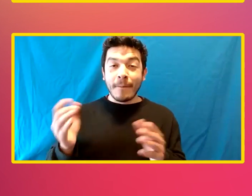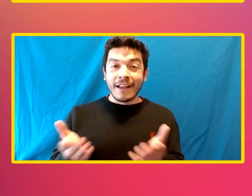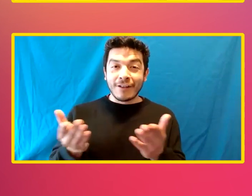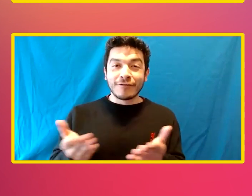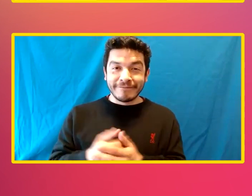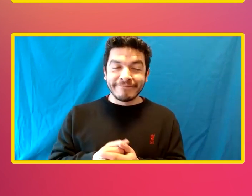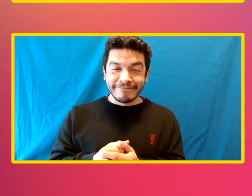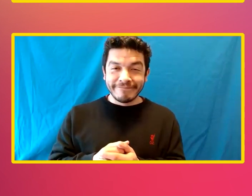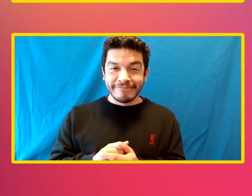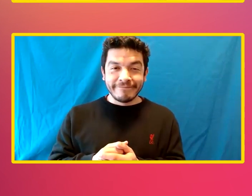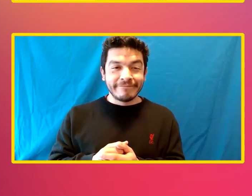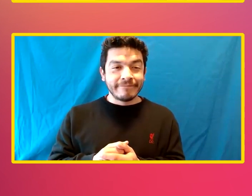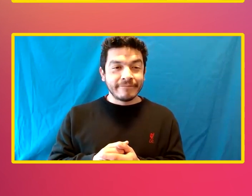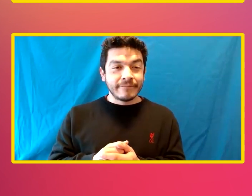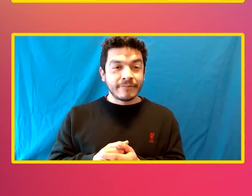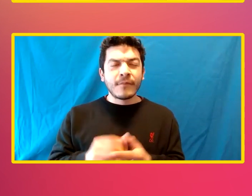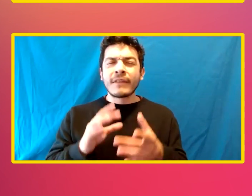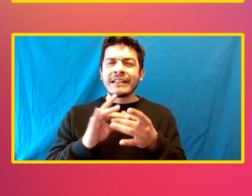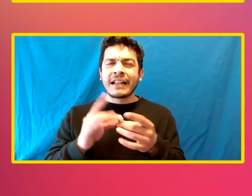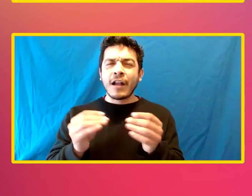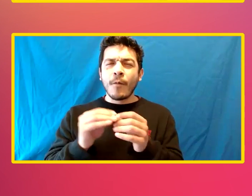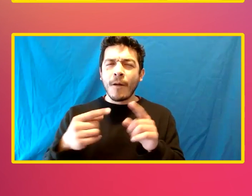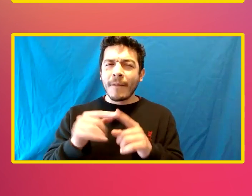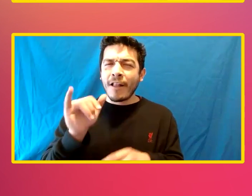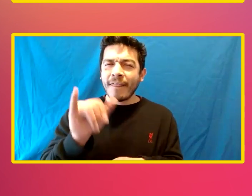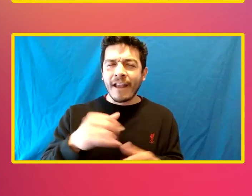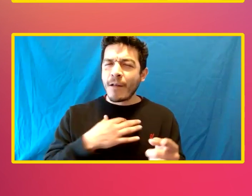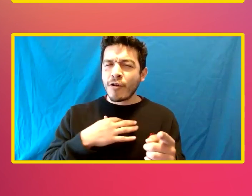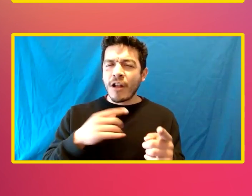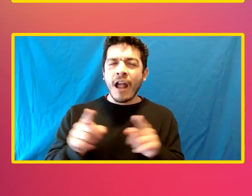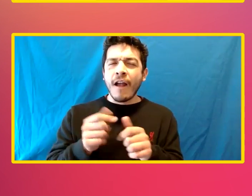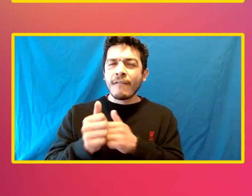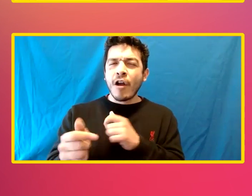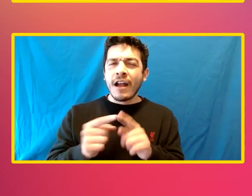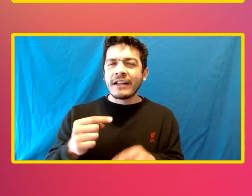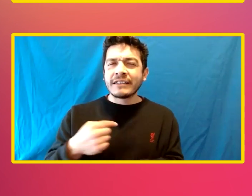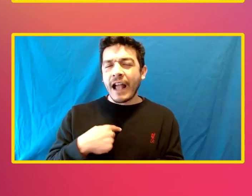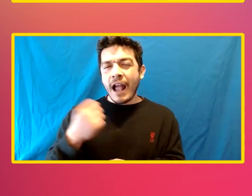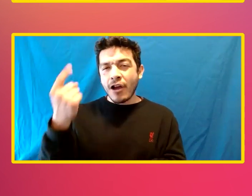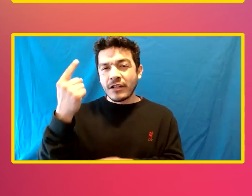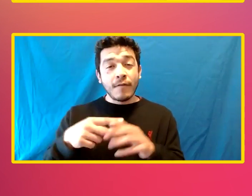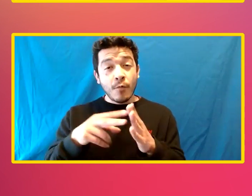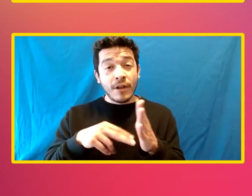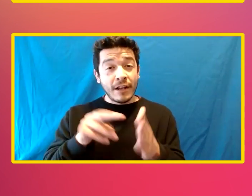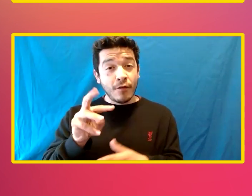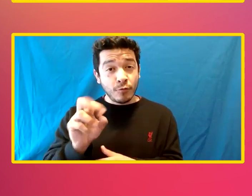So, Yeah, well, say more about that because as far as I understand by reading the